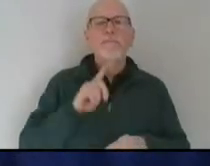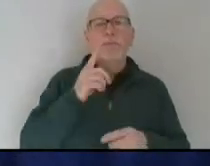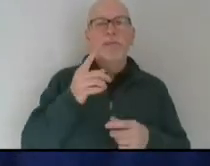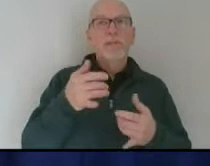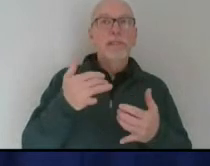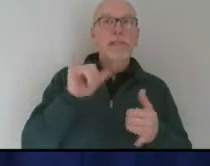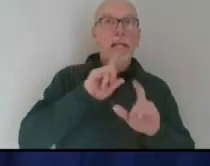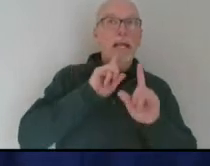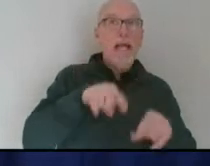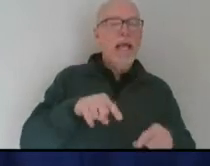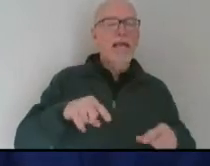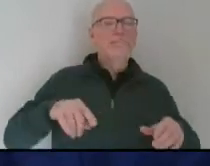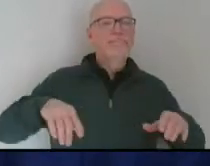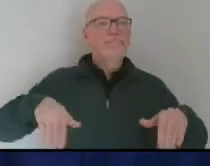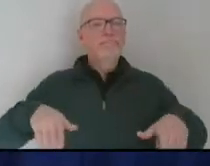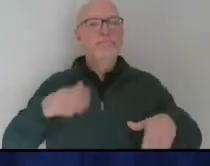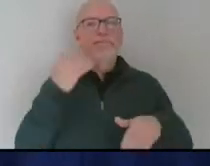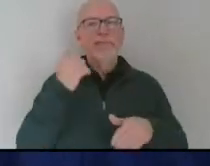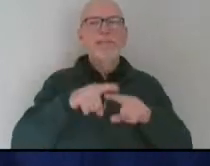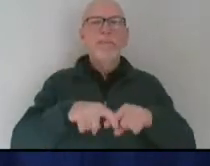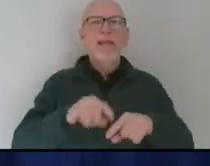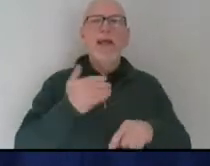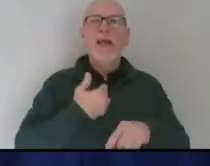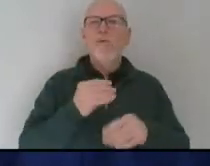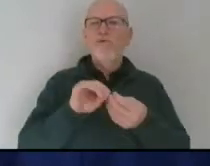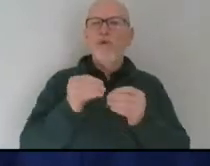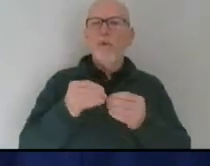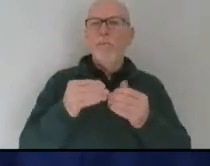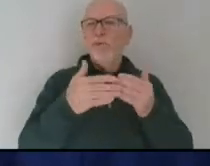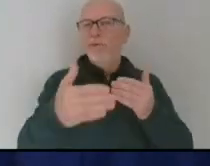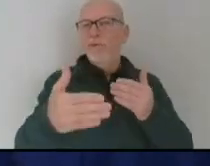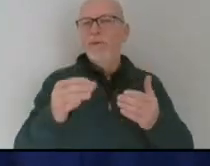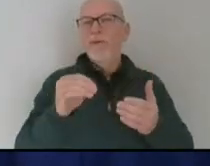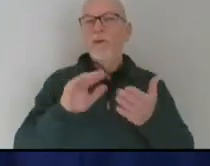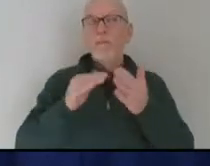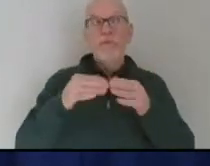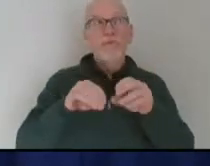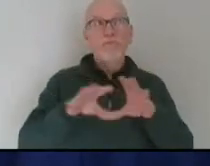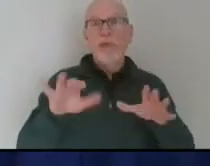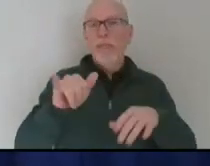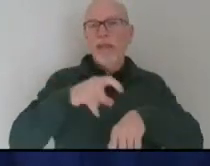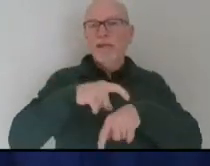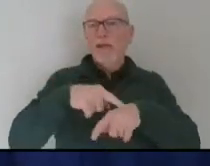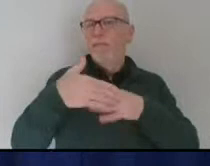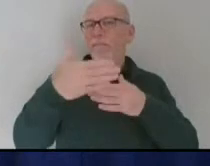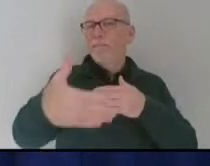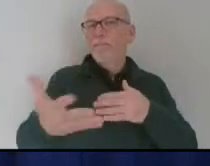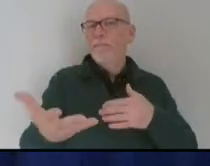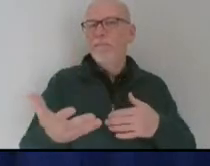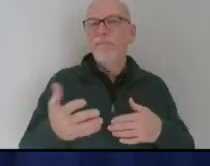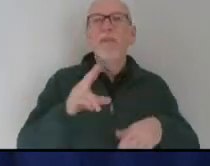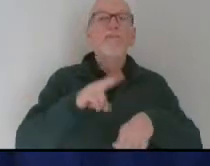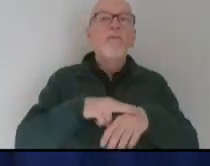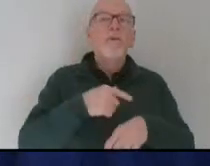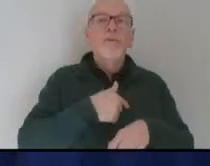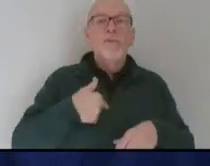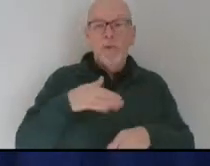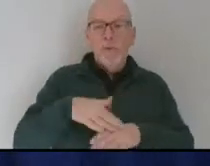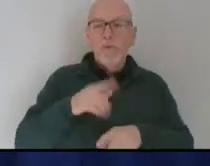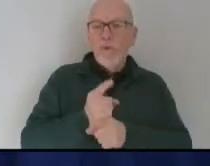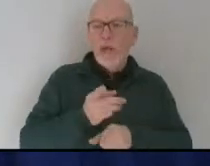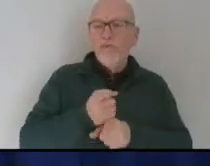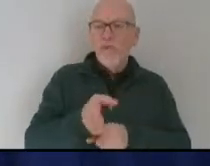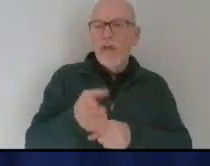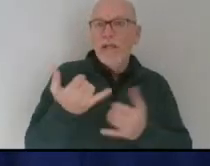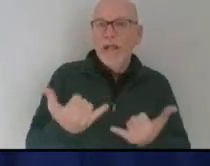it will depend a little bit on where our numbers are, what our community spread looks like at that point in time. Of course, we are on the right track right now,